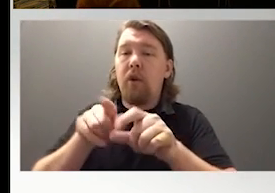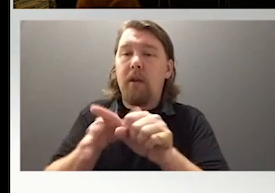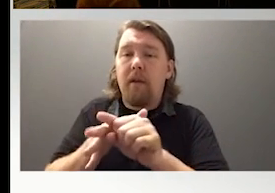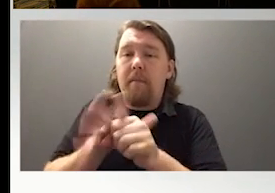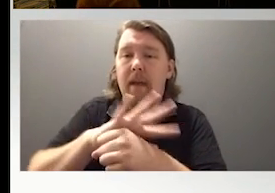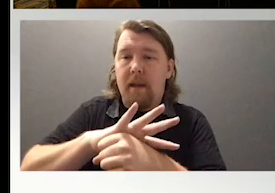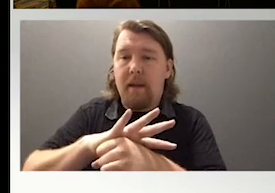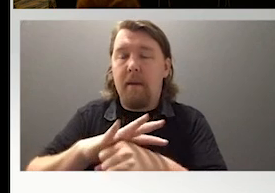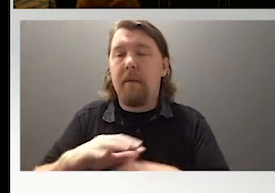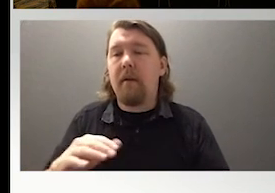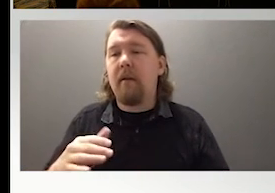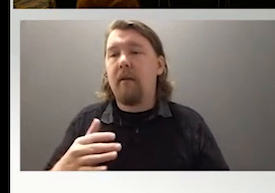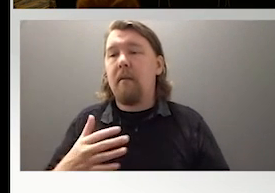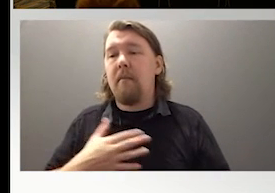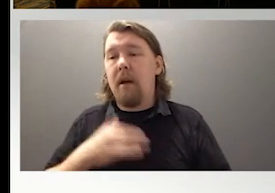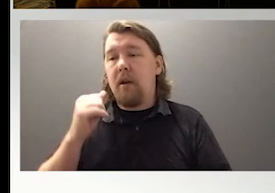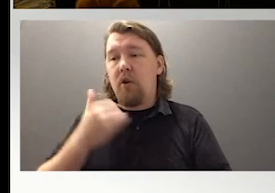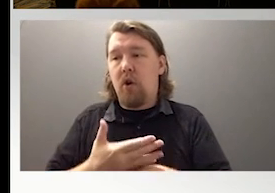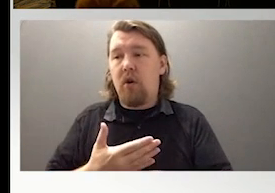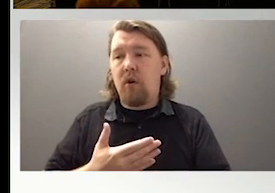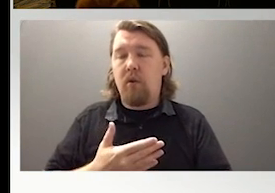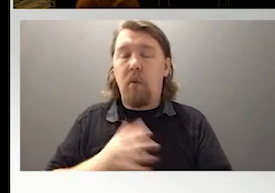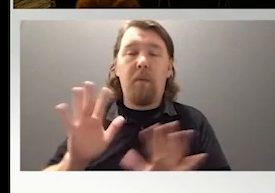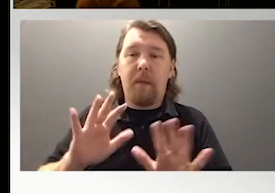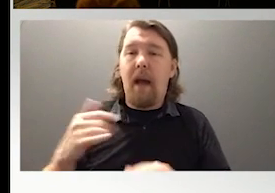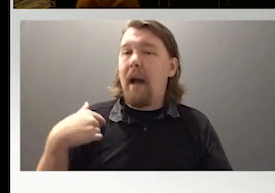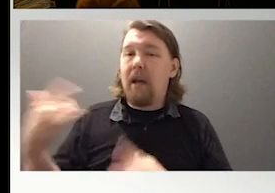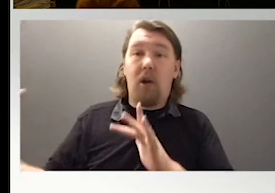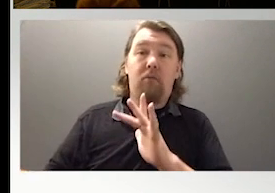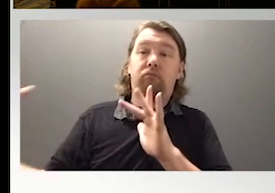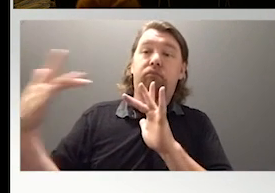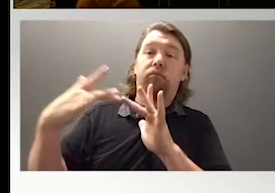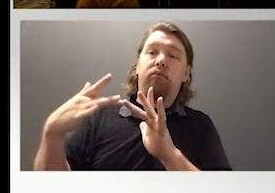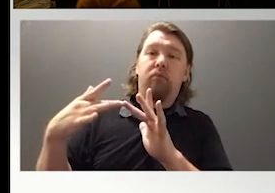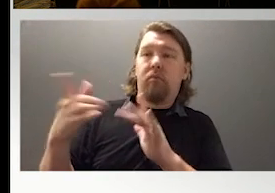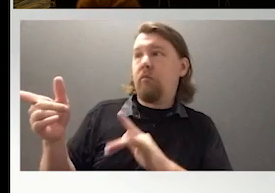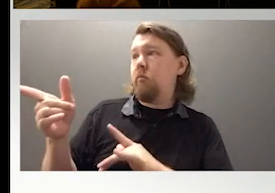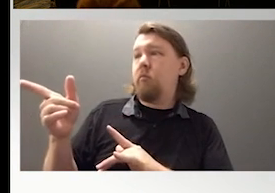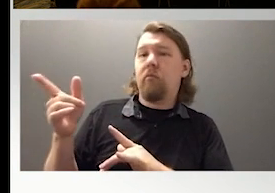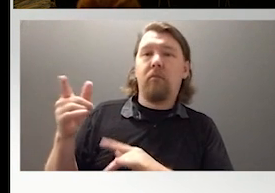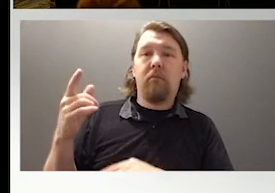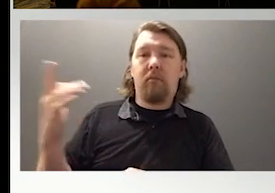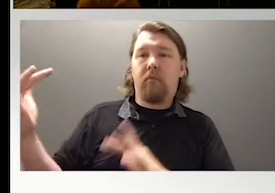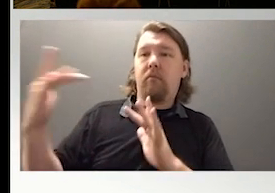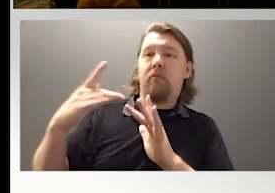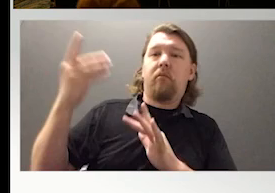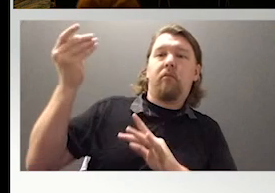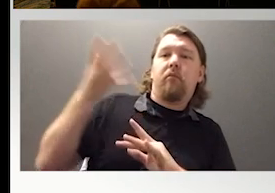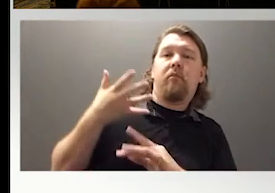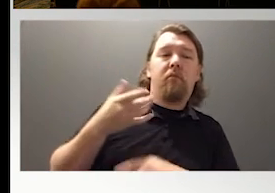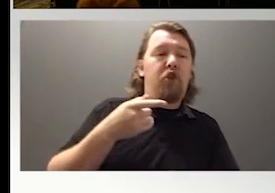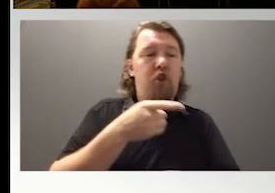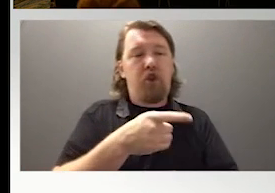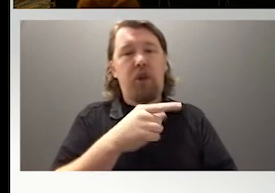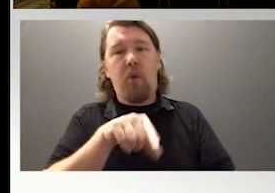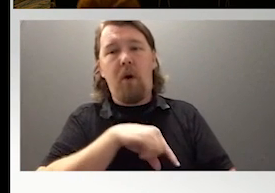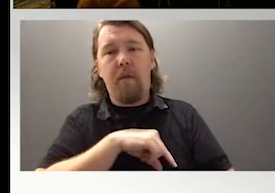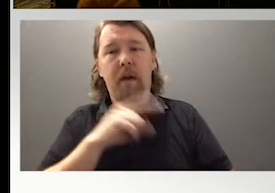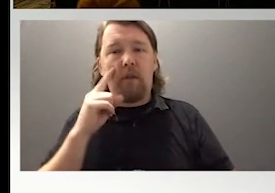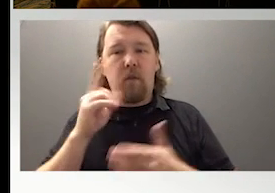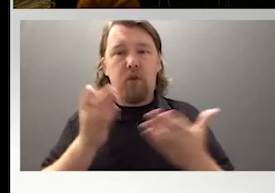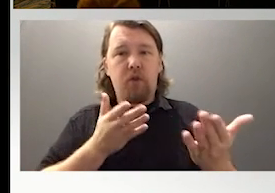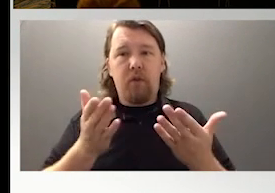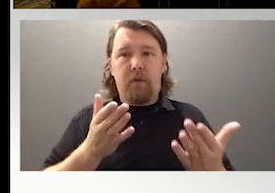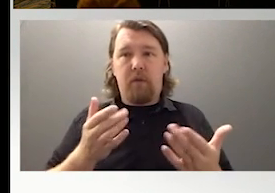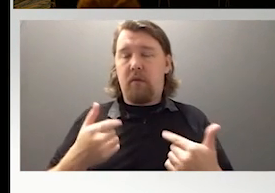pandemic, my daughter, I was contacted from out of nowhere that she was eligible for services.